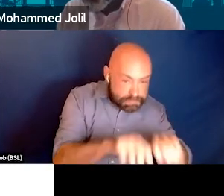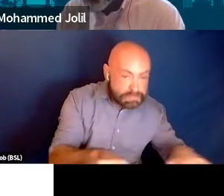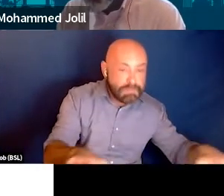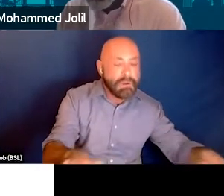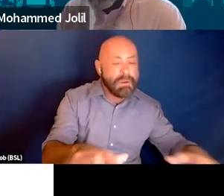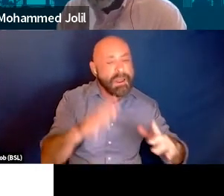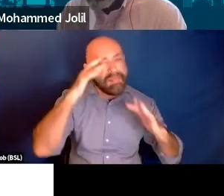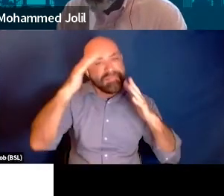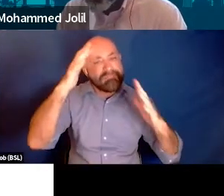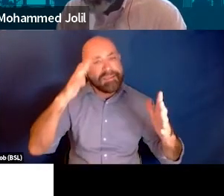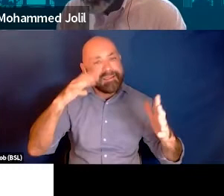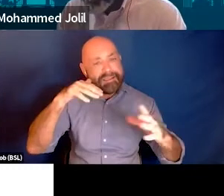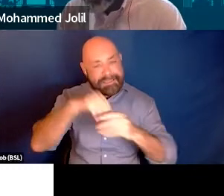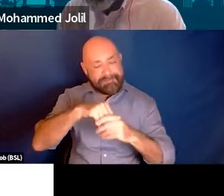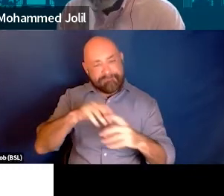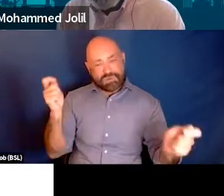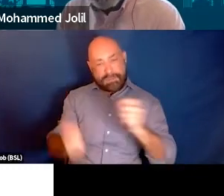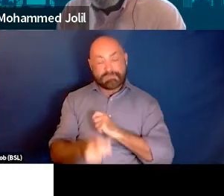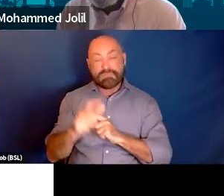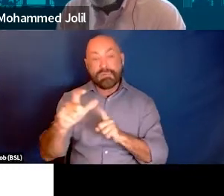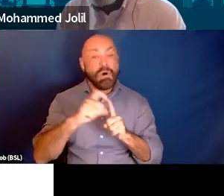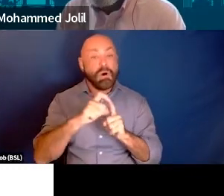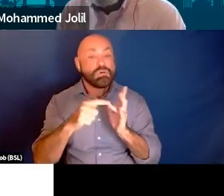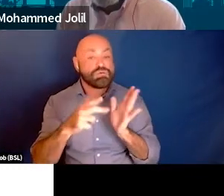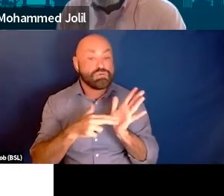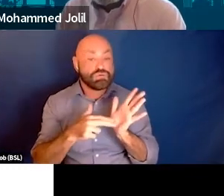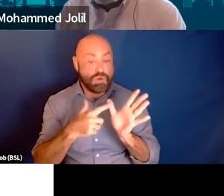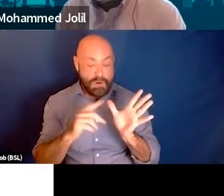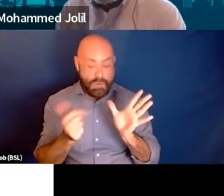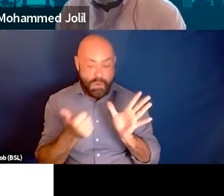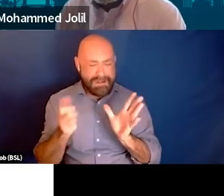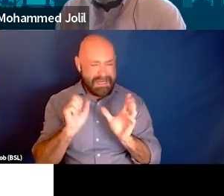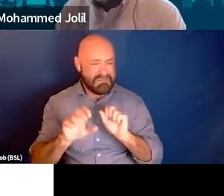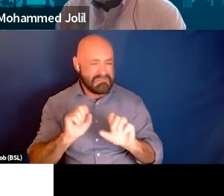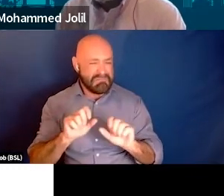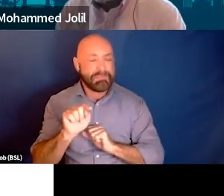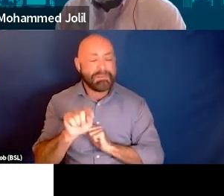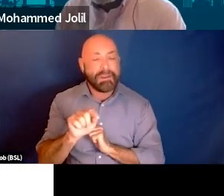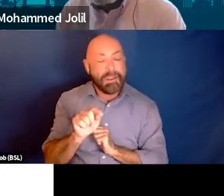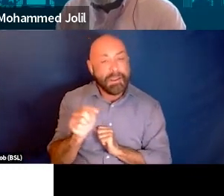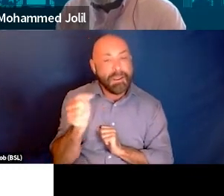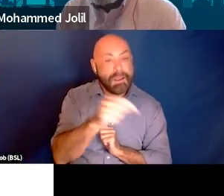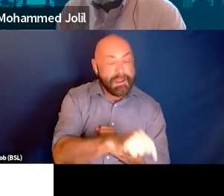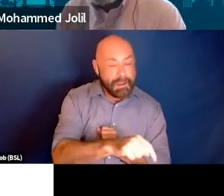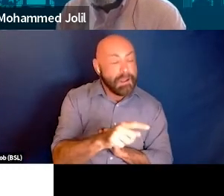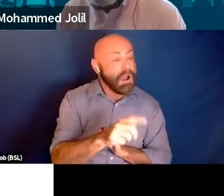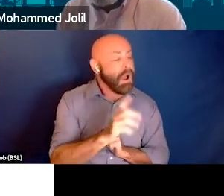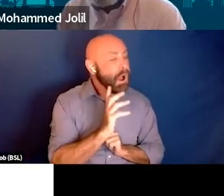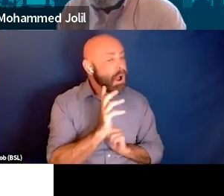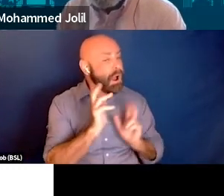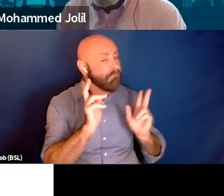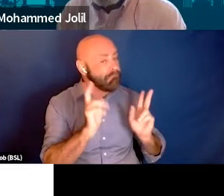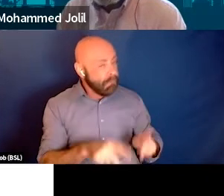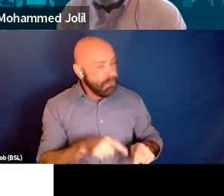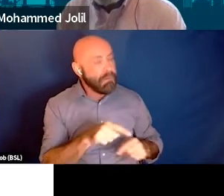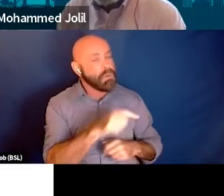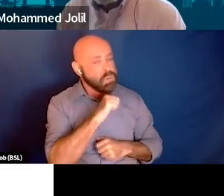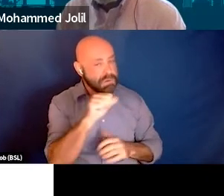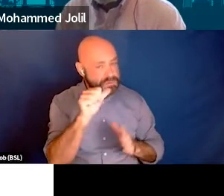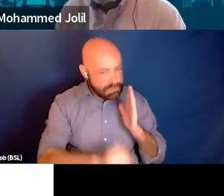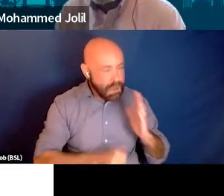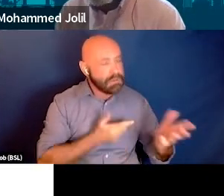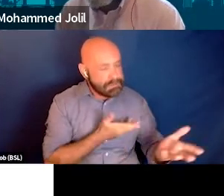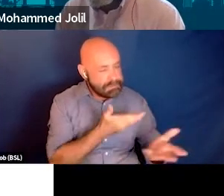of change, which Donna has gone through, and we started the